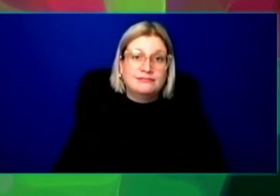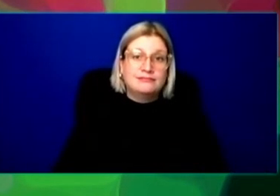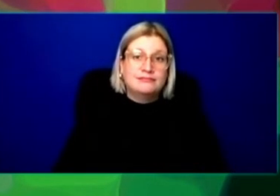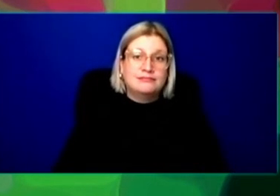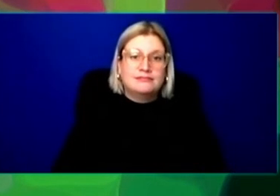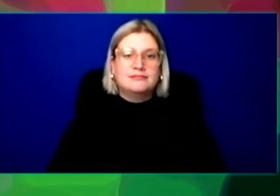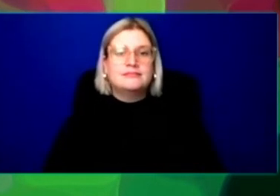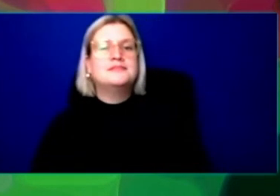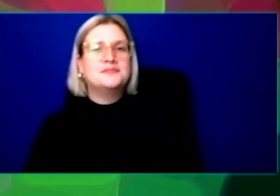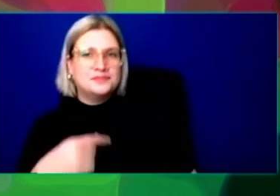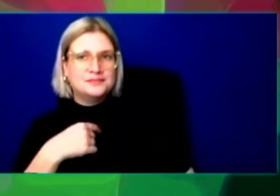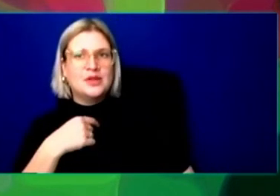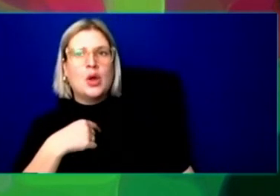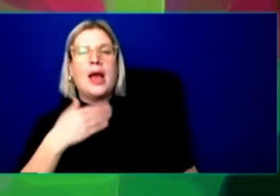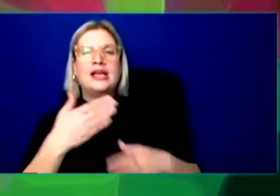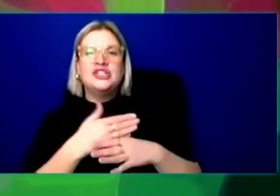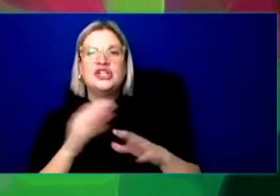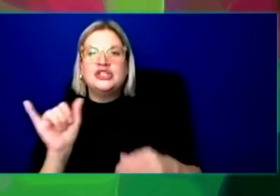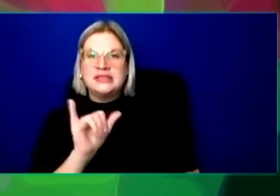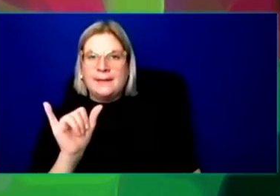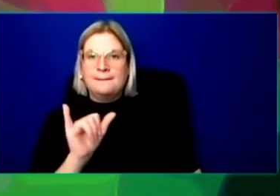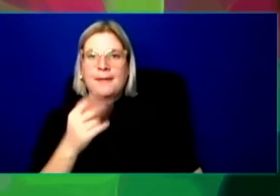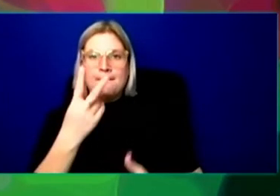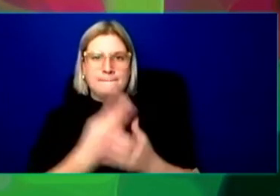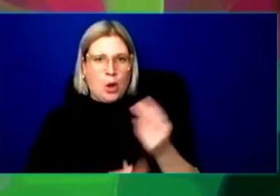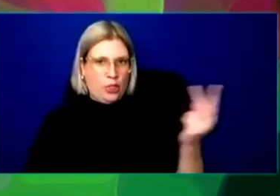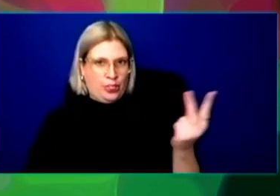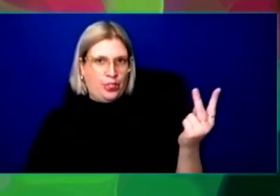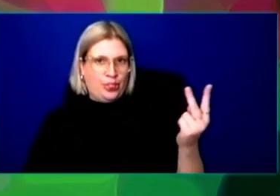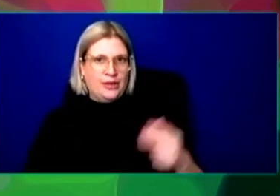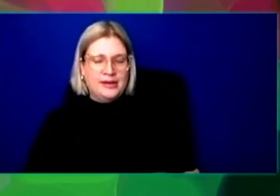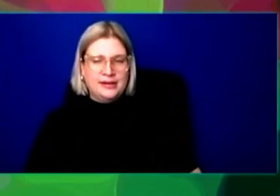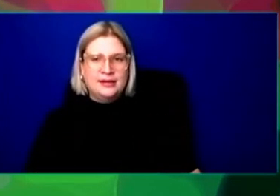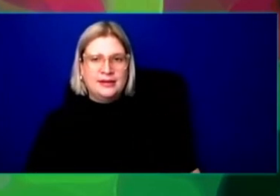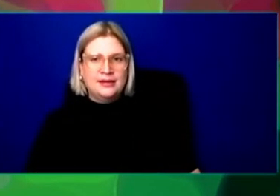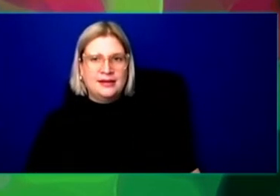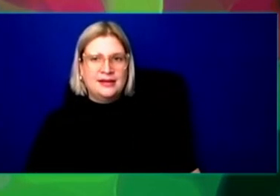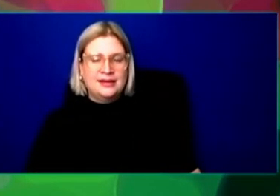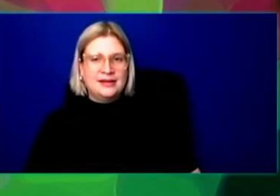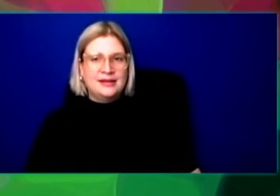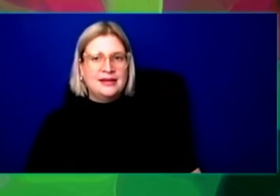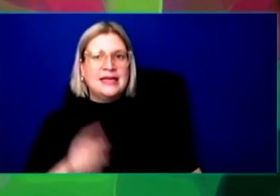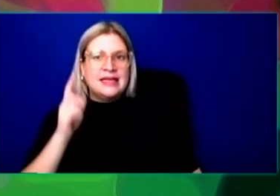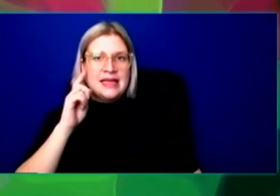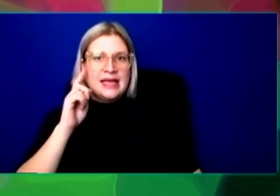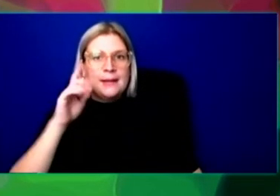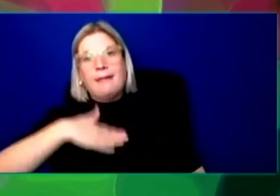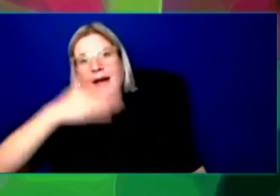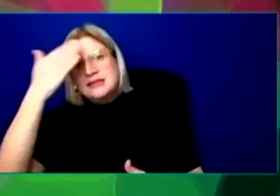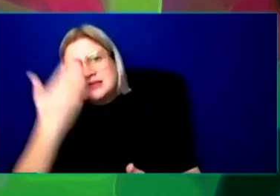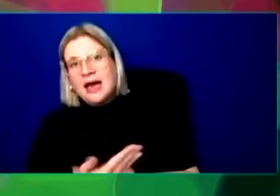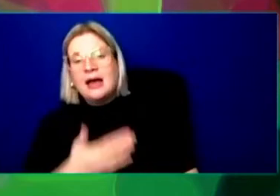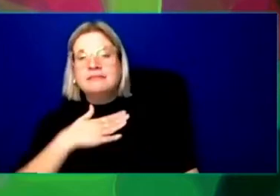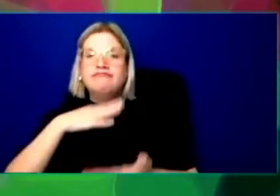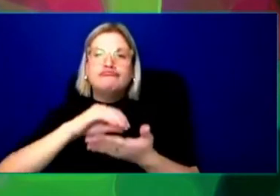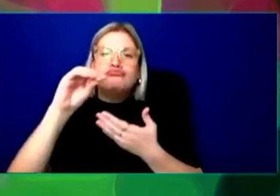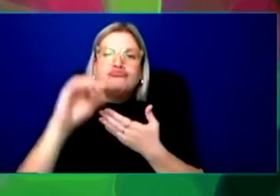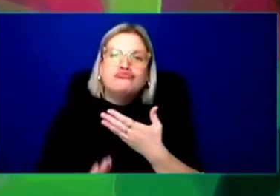Yeah. So I share the same things that both John and Jonathan said, thinking about my son, thinking about my students,